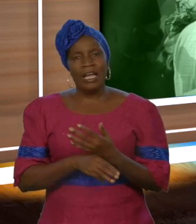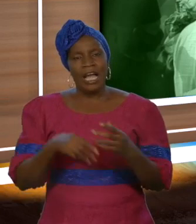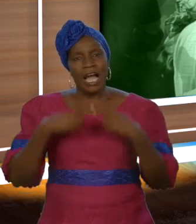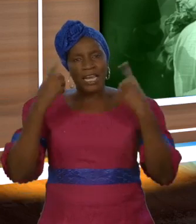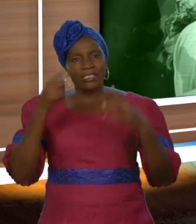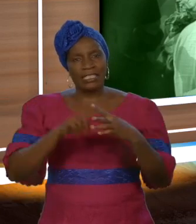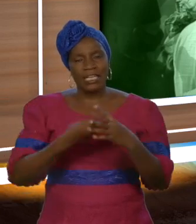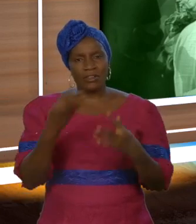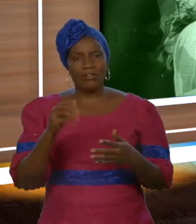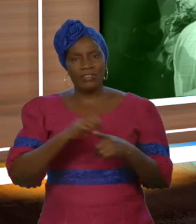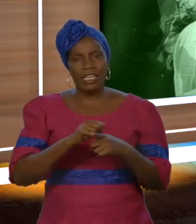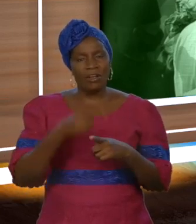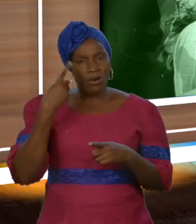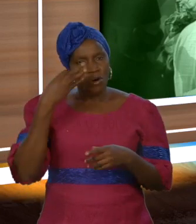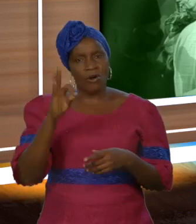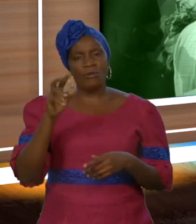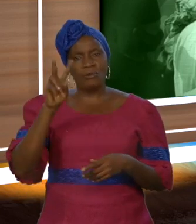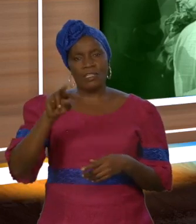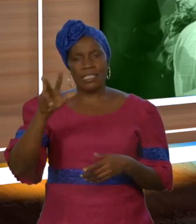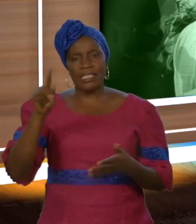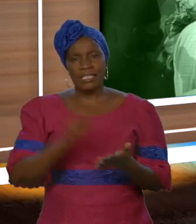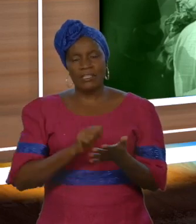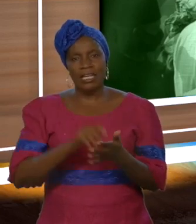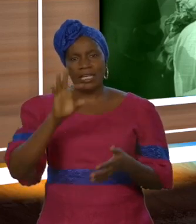Development announced the commencement of training of